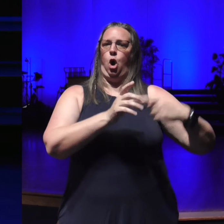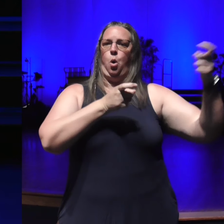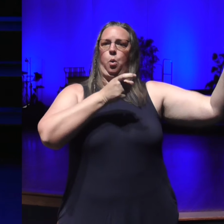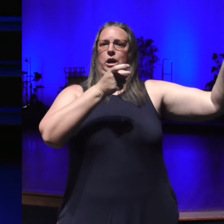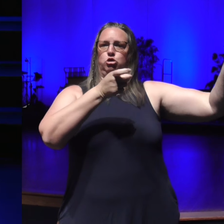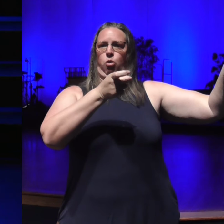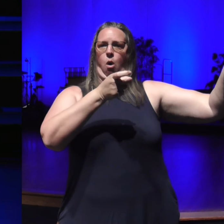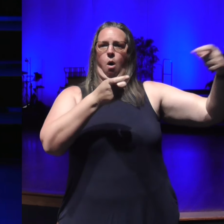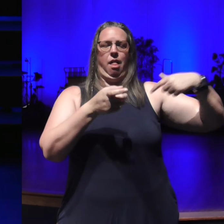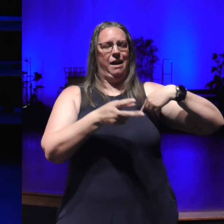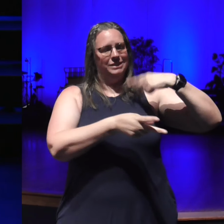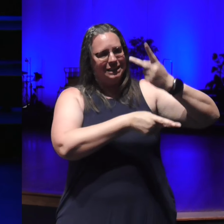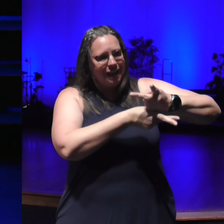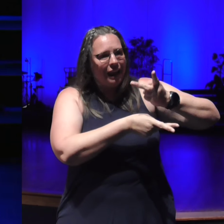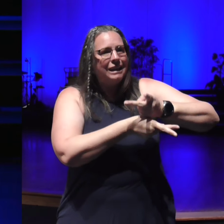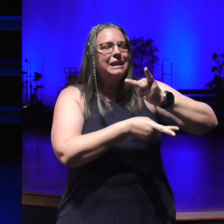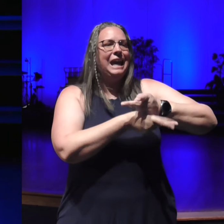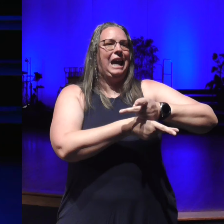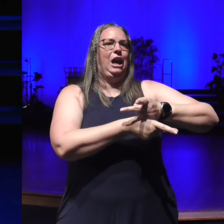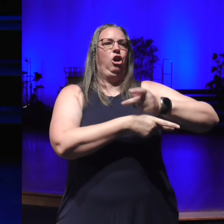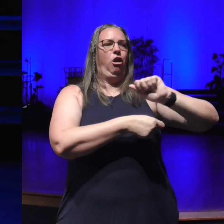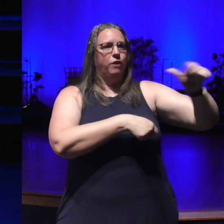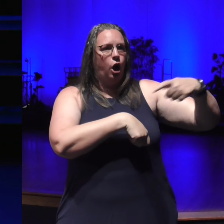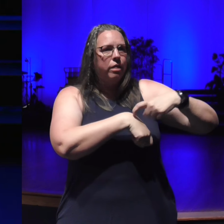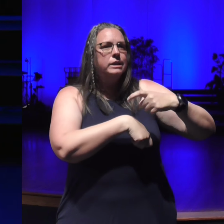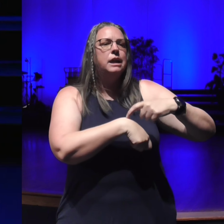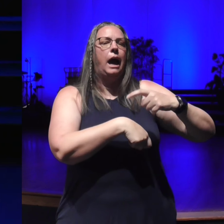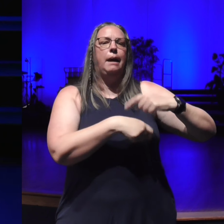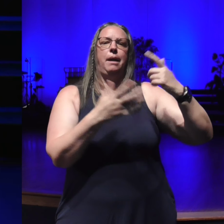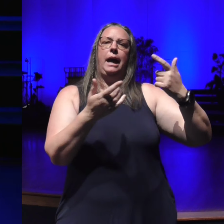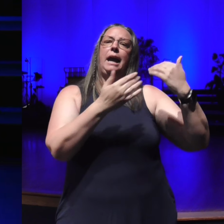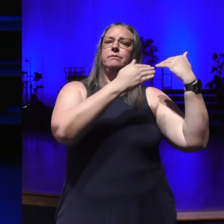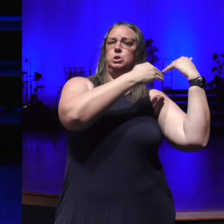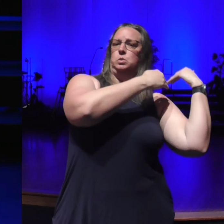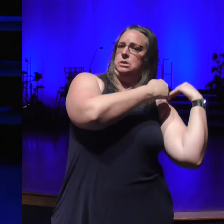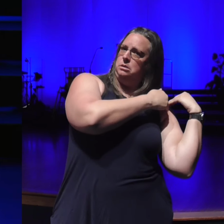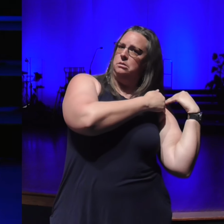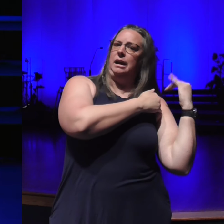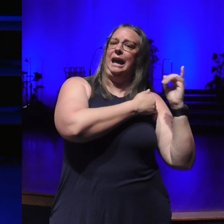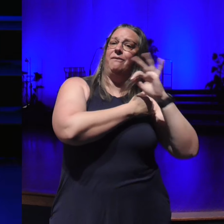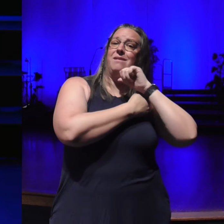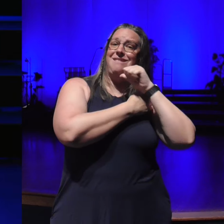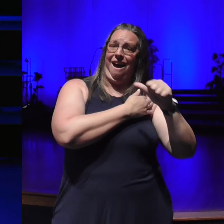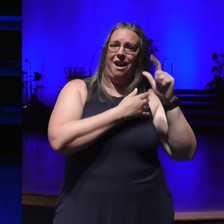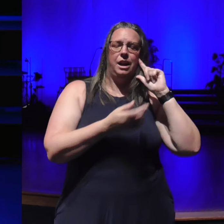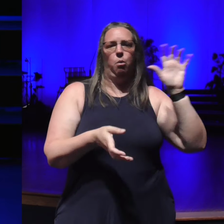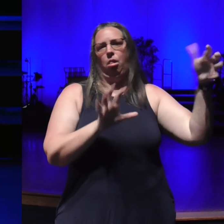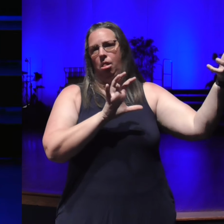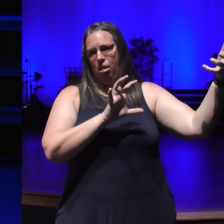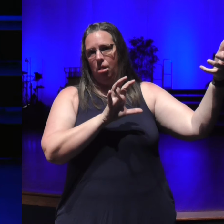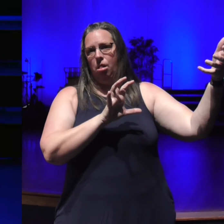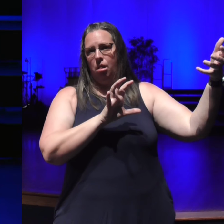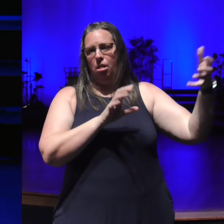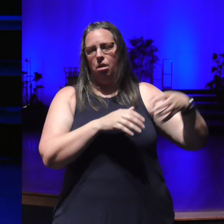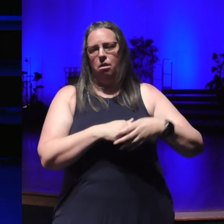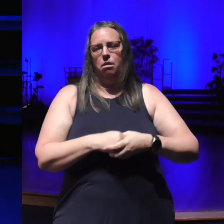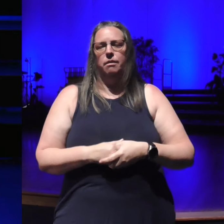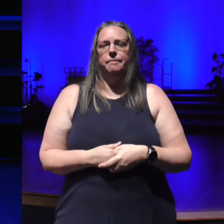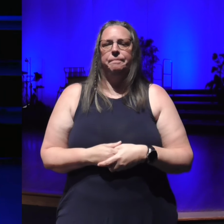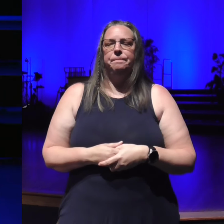take care of everyone all the time. We have to put things on our shoulders, because if not, the world would fall apart.